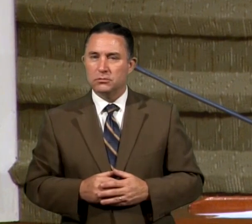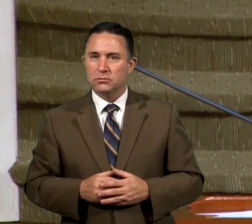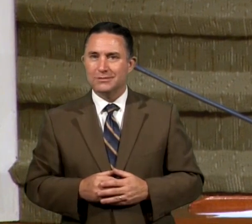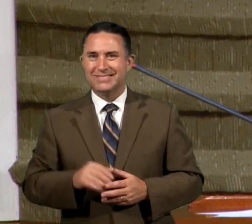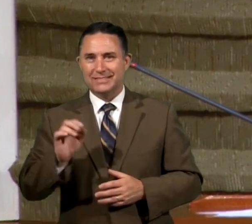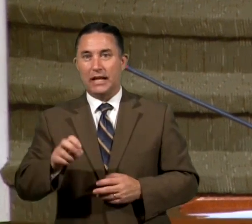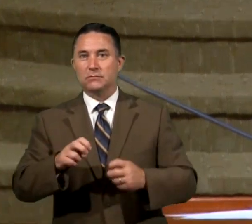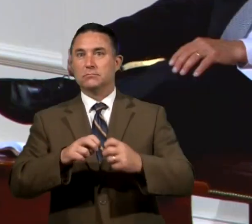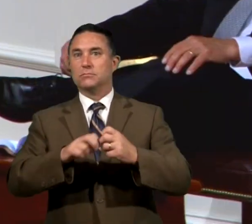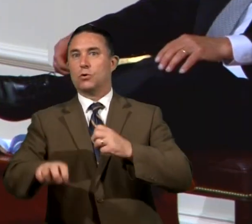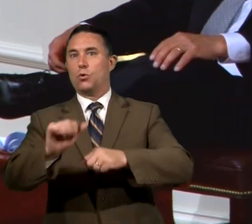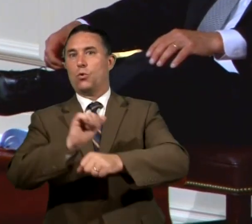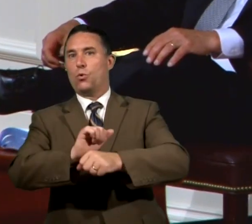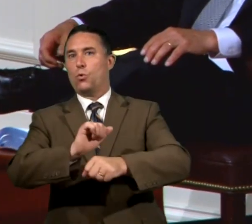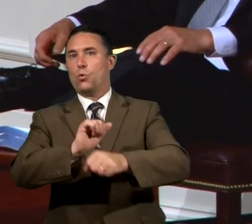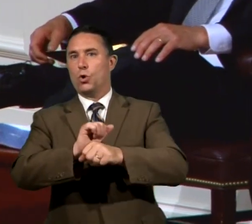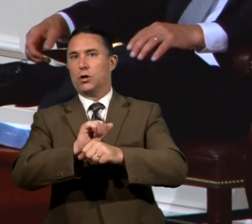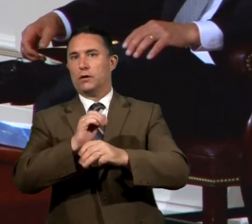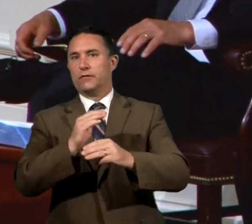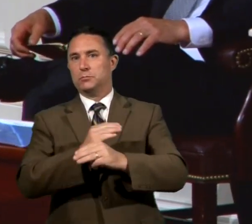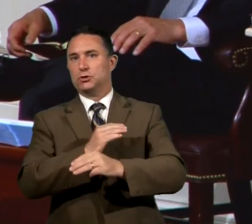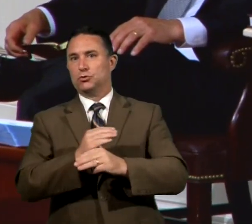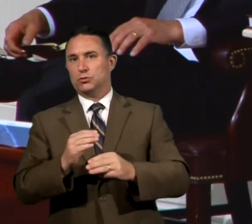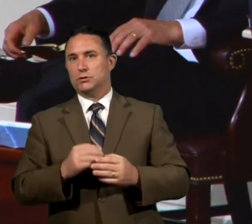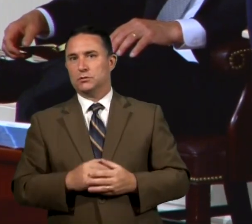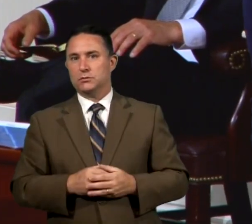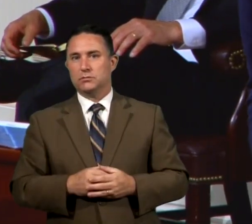That's the hard work of the ministry,